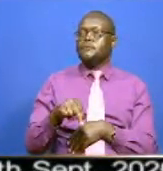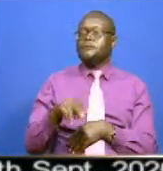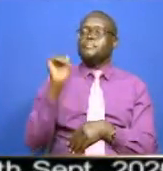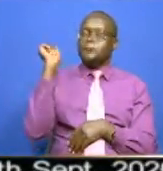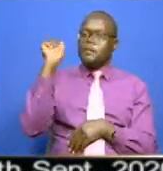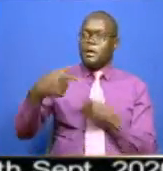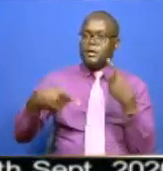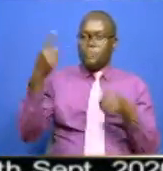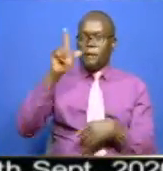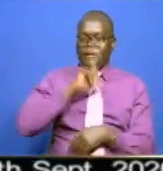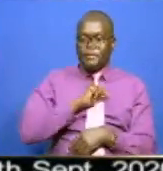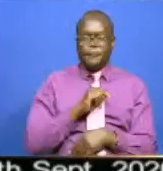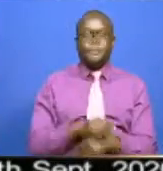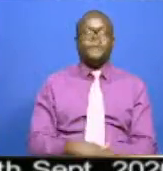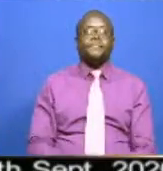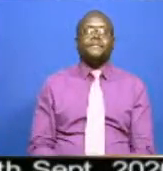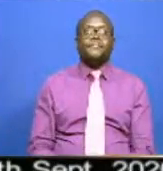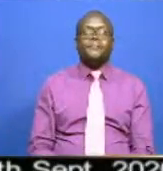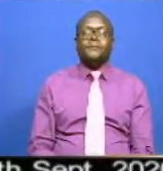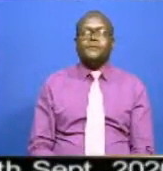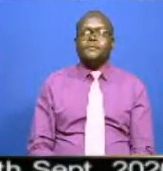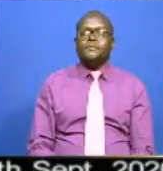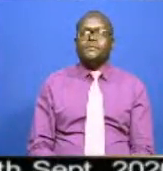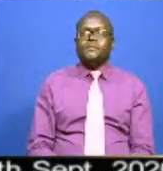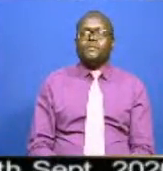ayes have it.